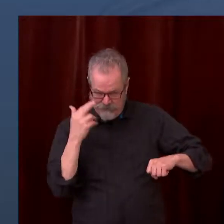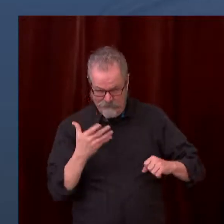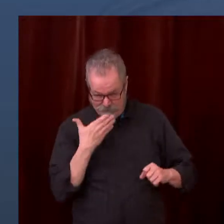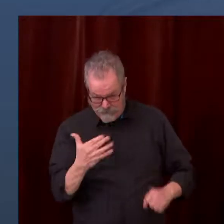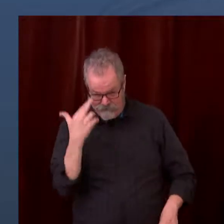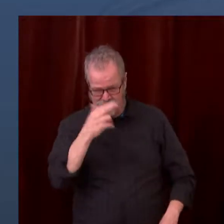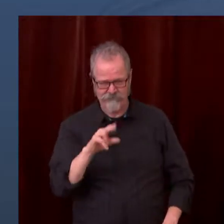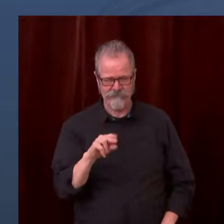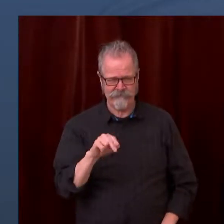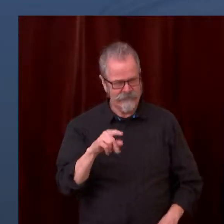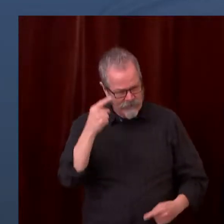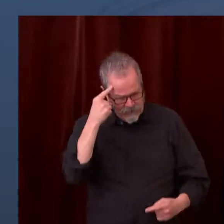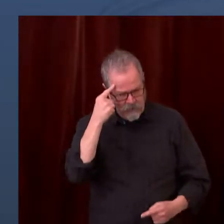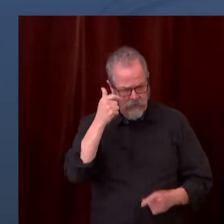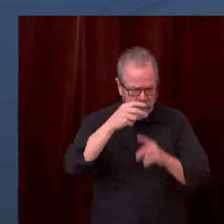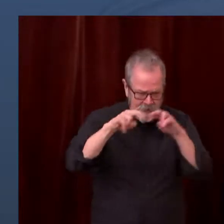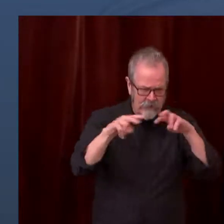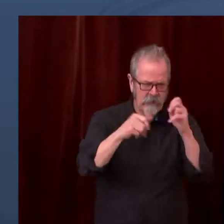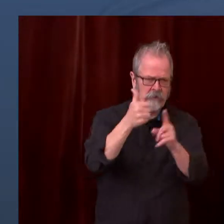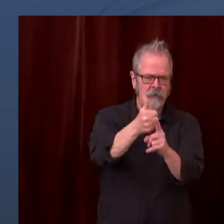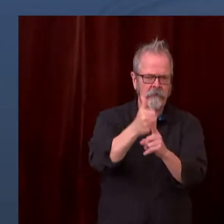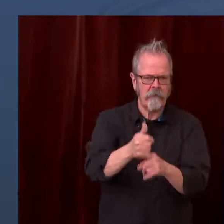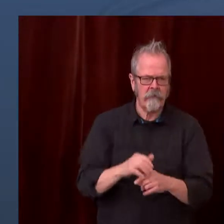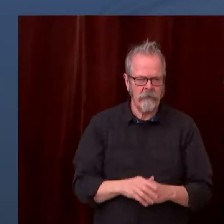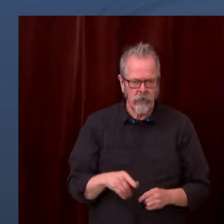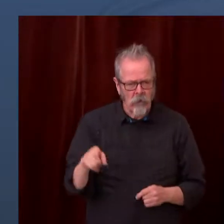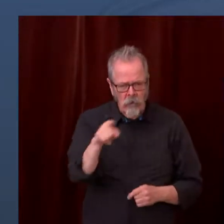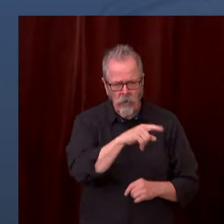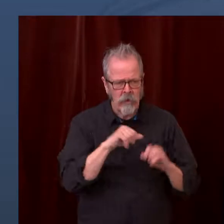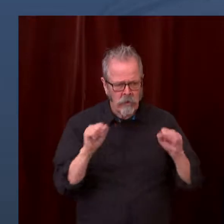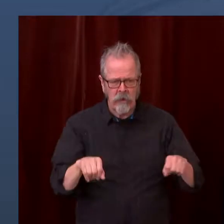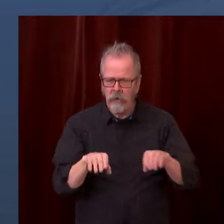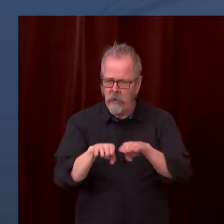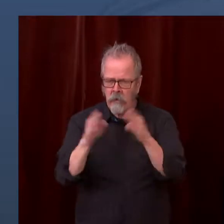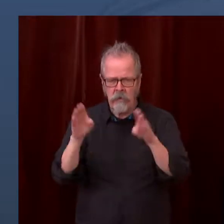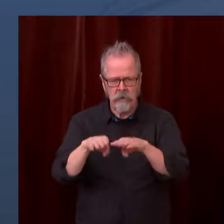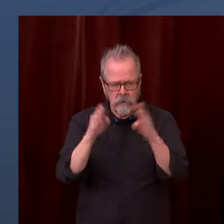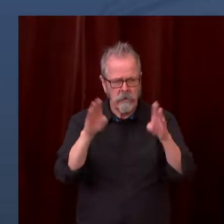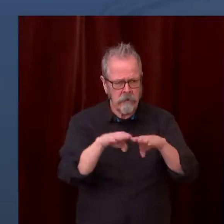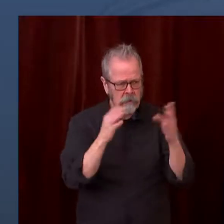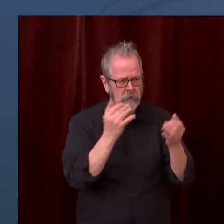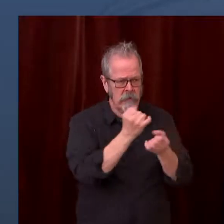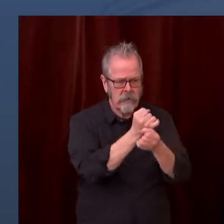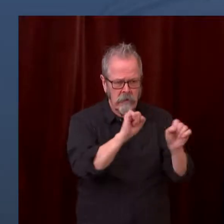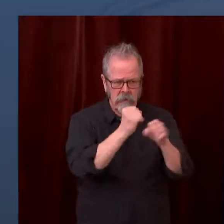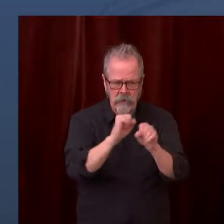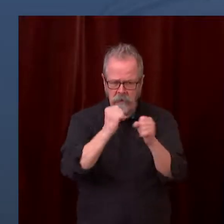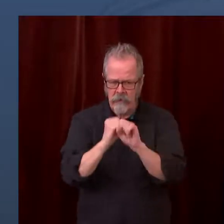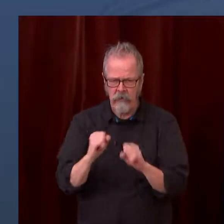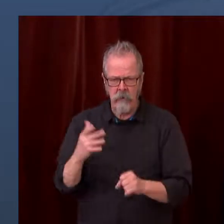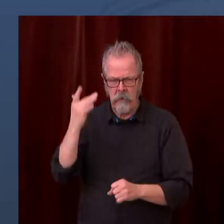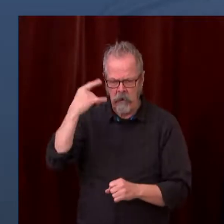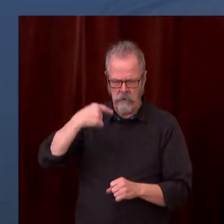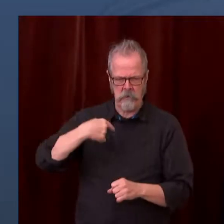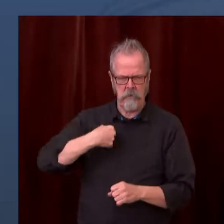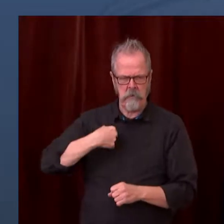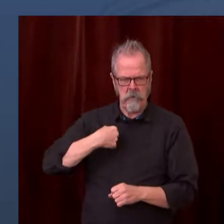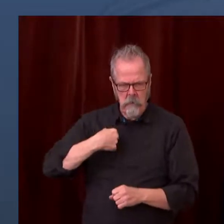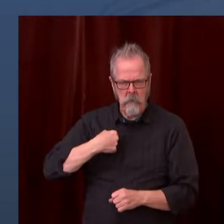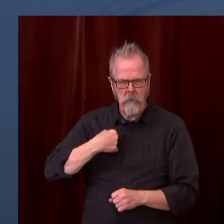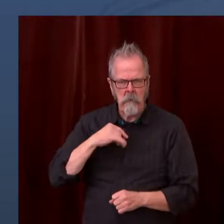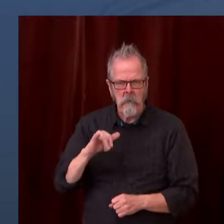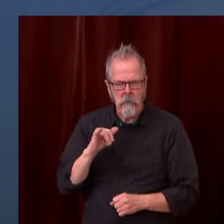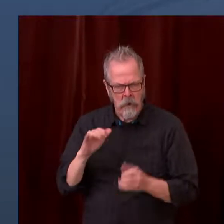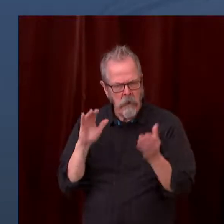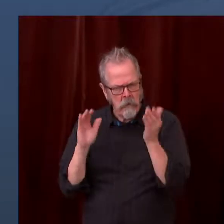Elk Ridge, why can't I do it? And if they really can't come up with an answer to that, we're asking them to dig deep and help these